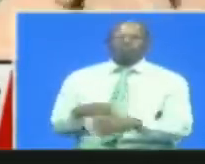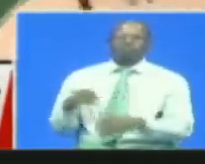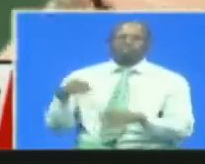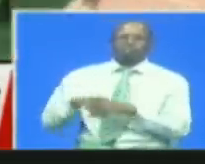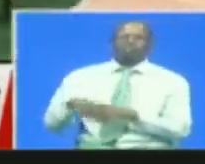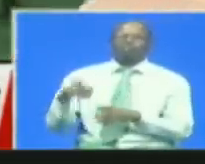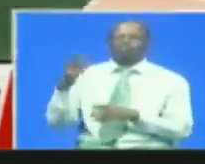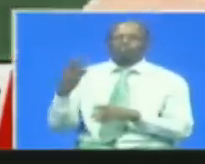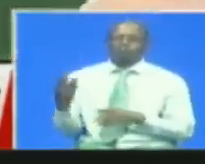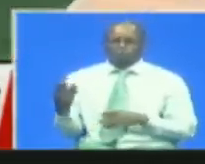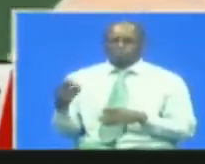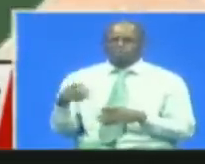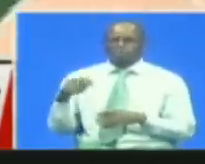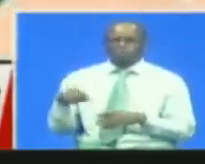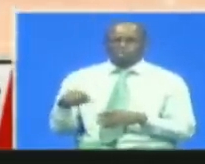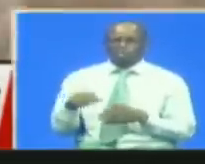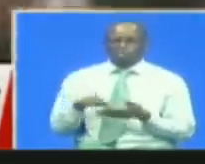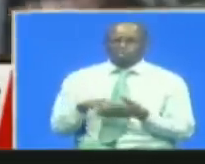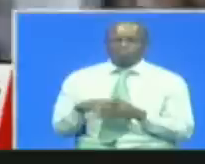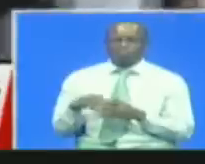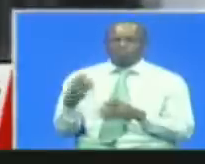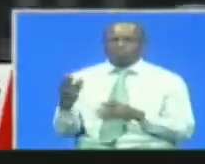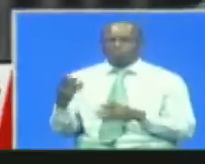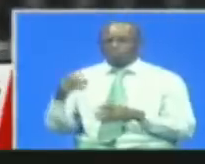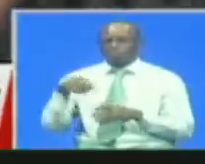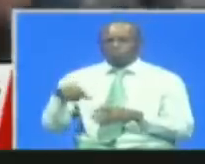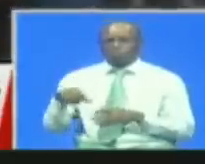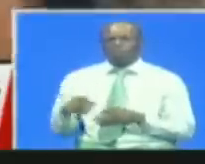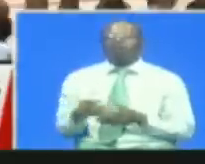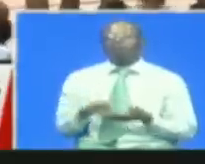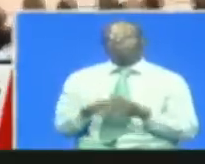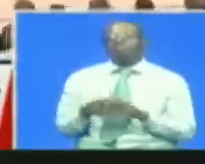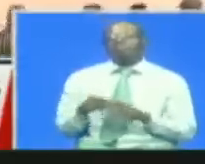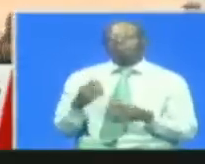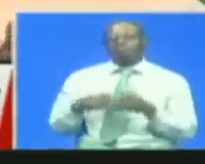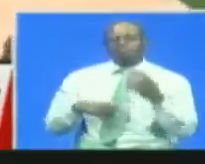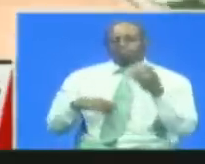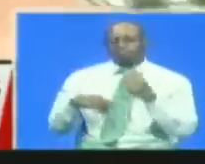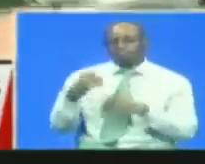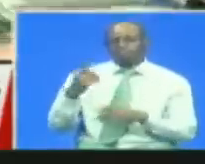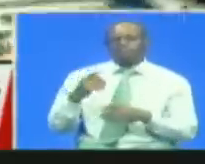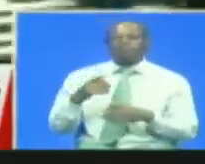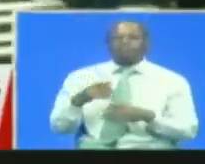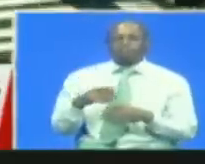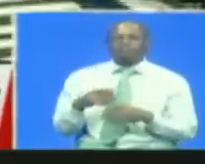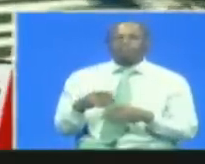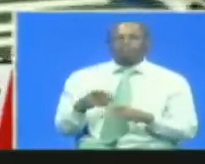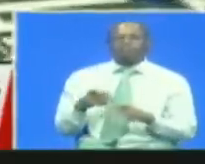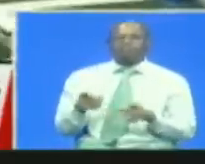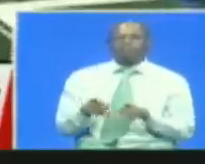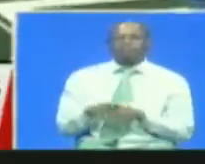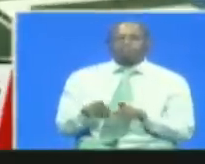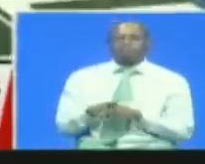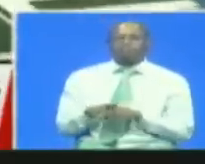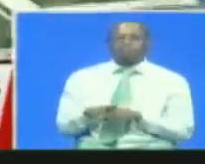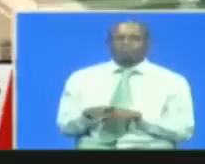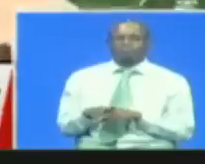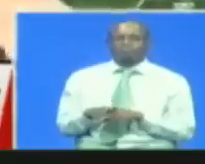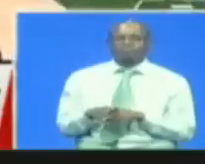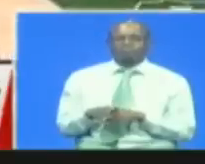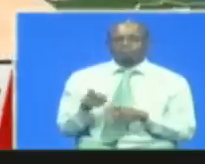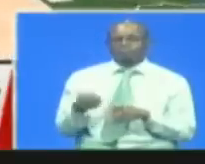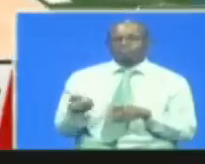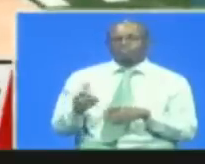Bucks outscored Toronto 32-17 in the final quarter of the game to pull away, and Giannis Antetokounmpo added 24 points